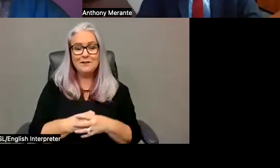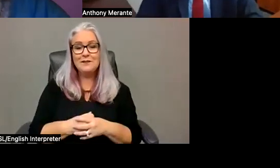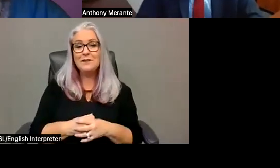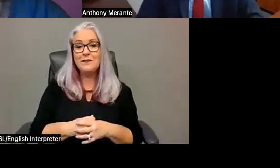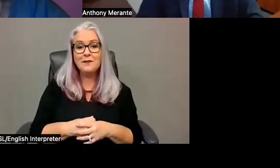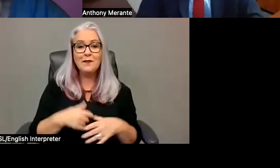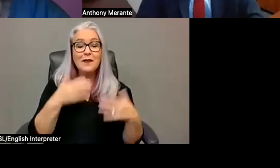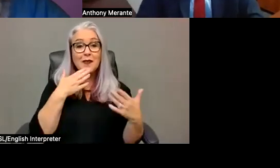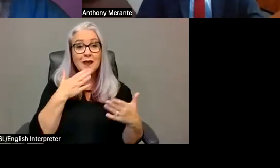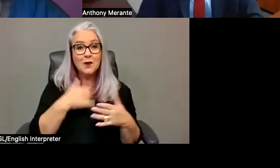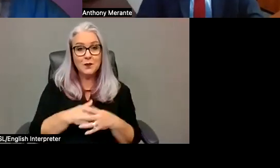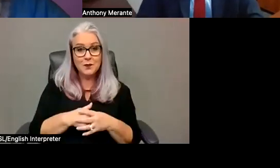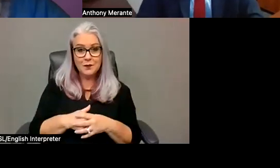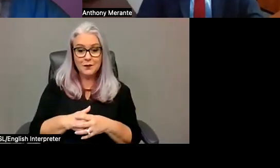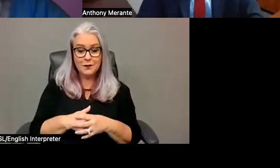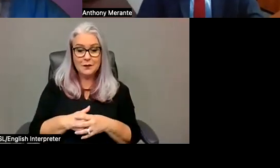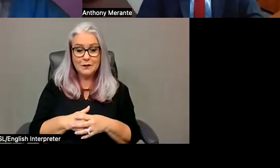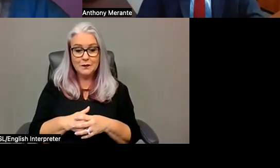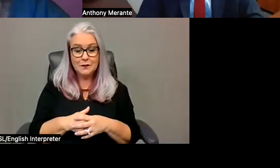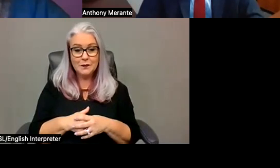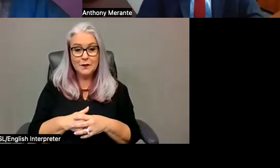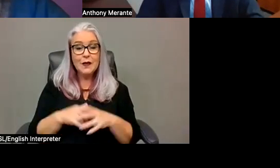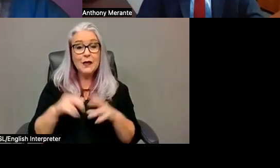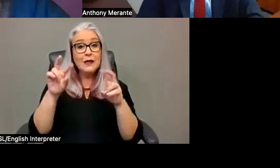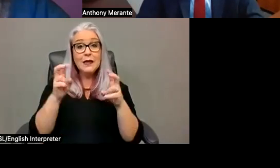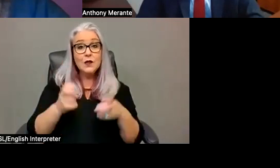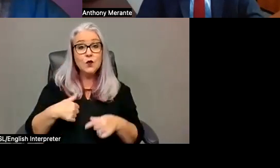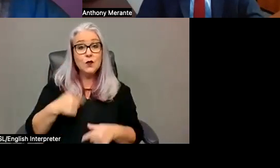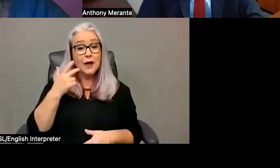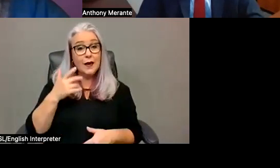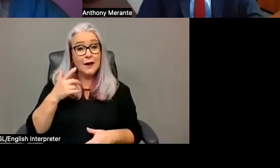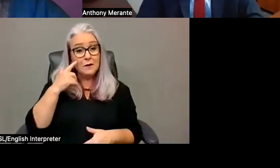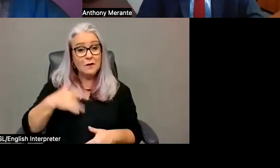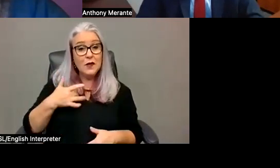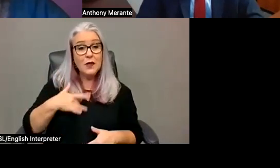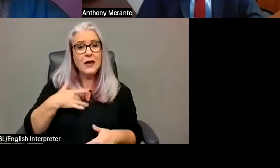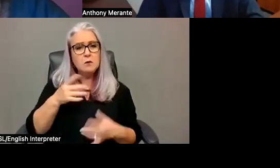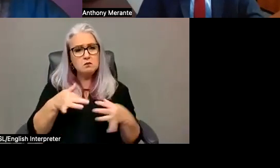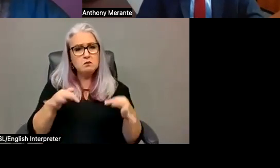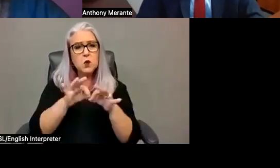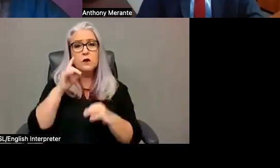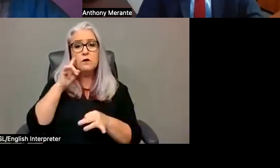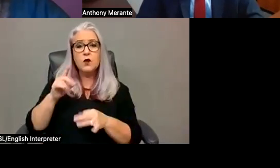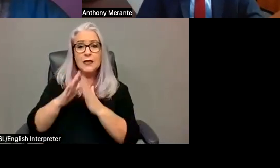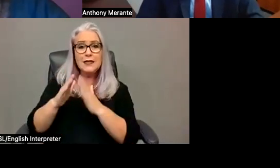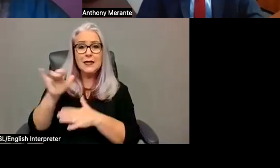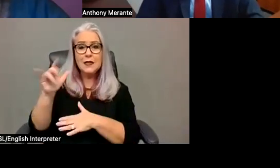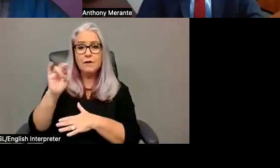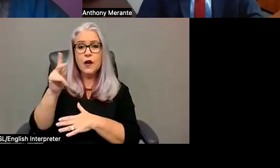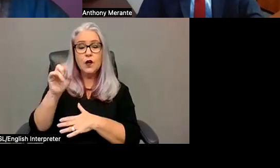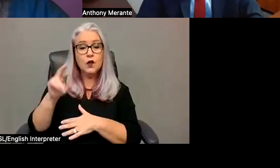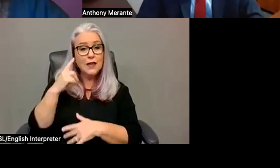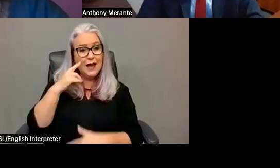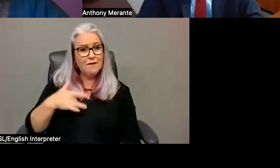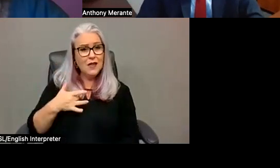Thank you. Sorry about that. The issues that I think are pressing the city of Yonkers right now, number 1 is crime. I